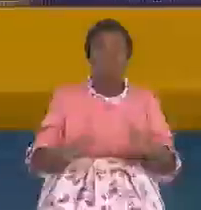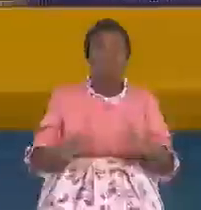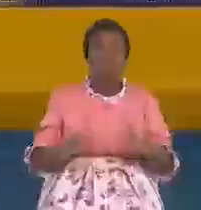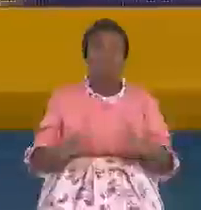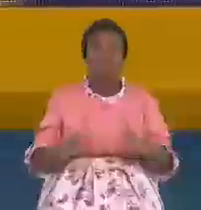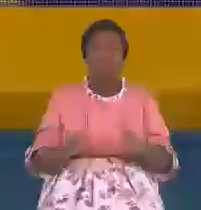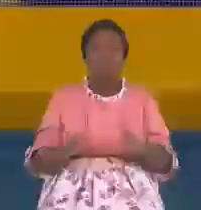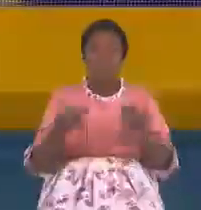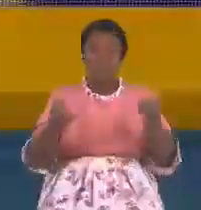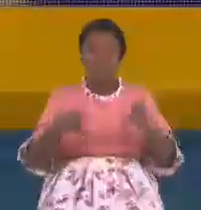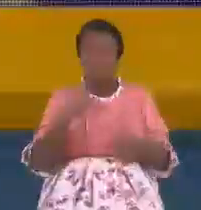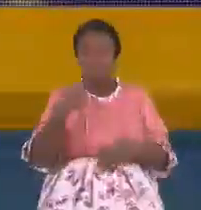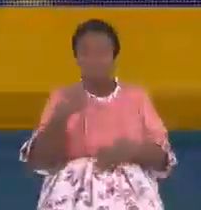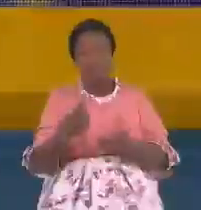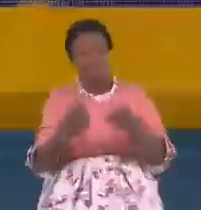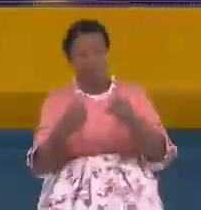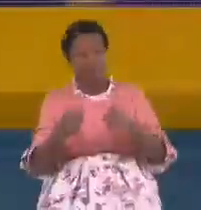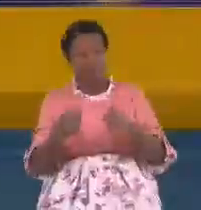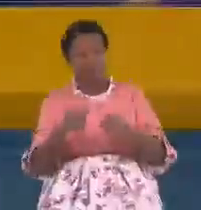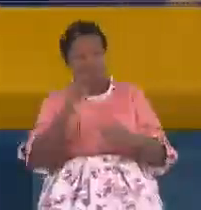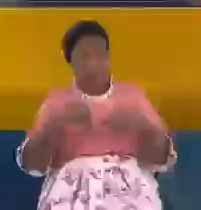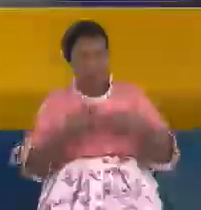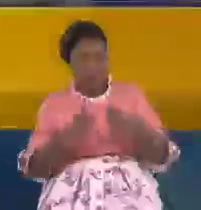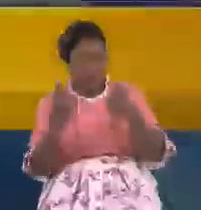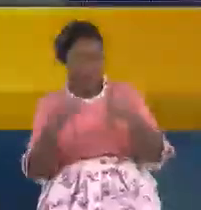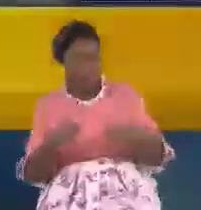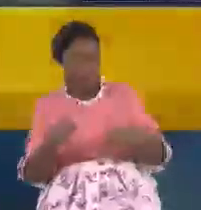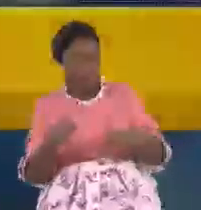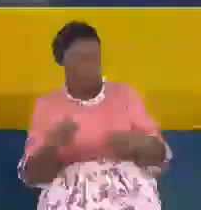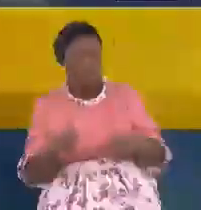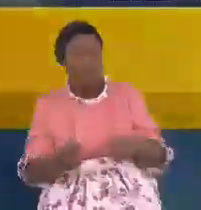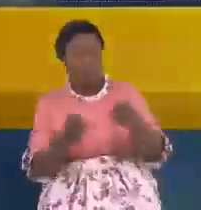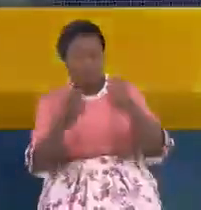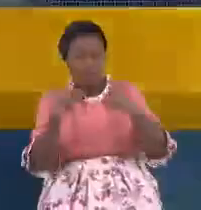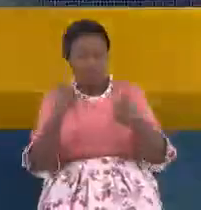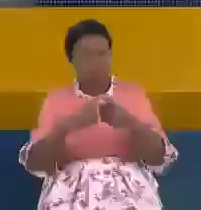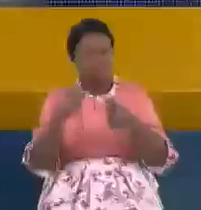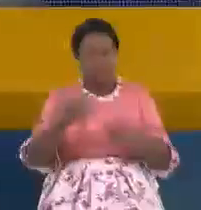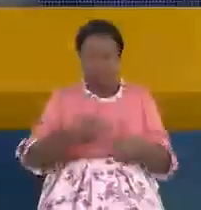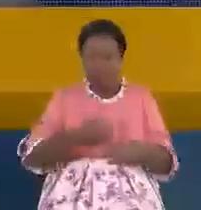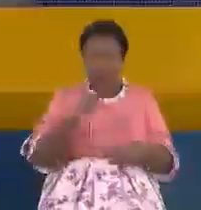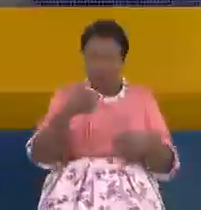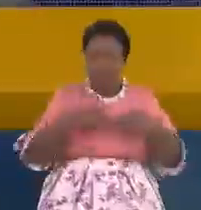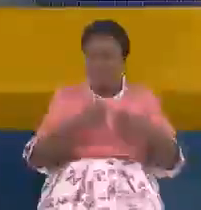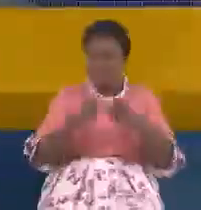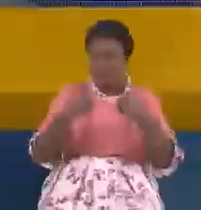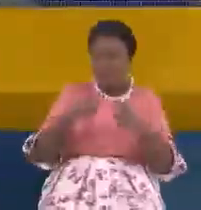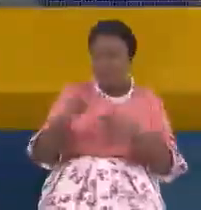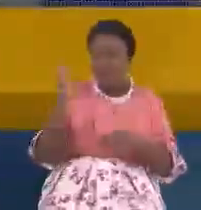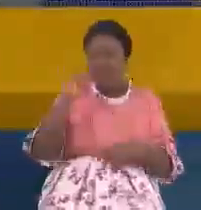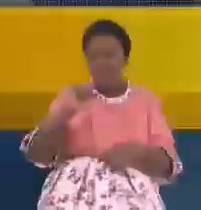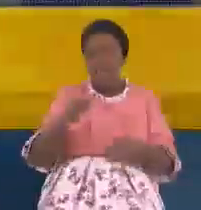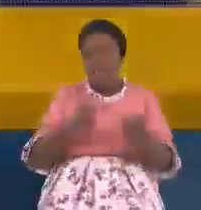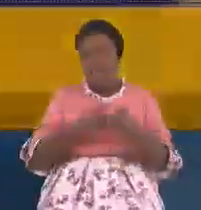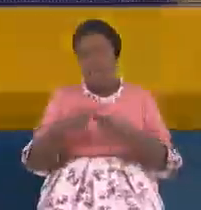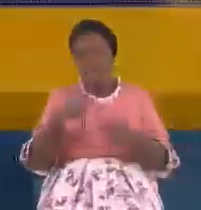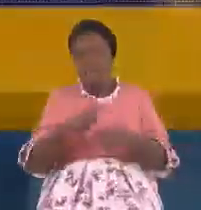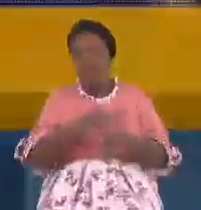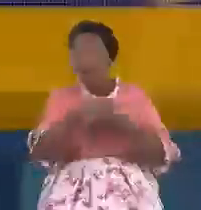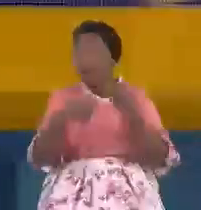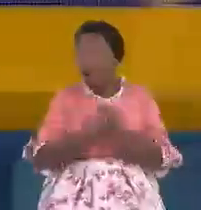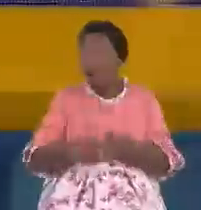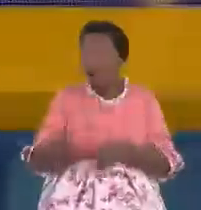come you have to come come unto me you have to come unto him then he says all ye that